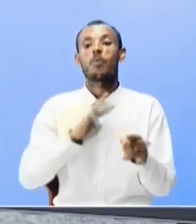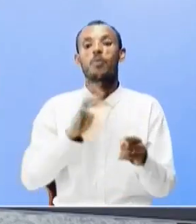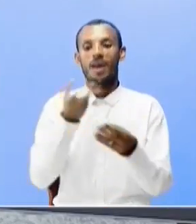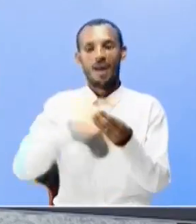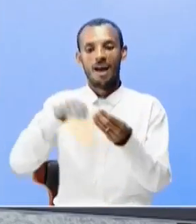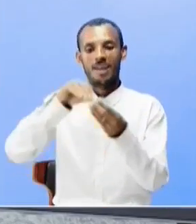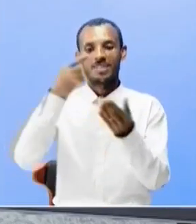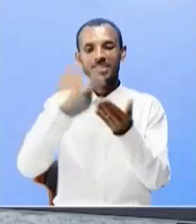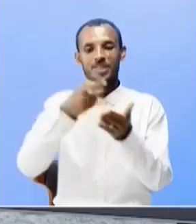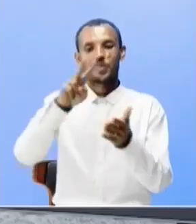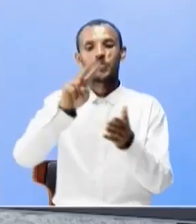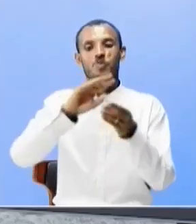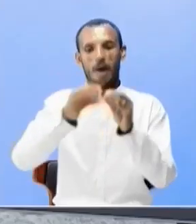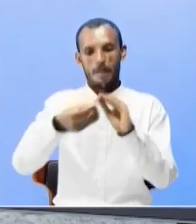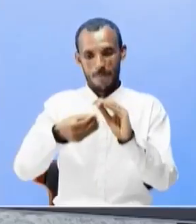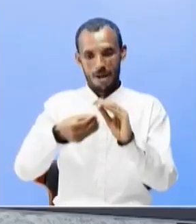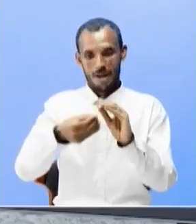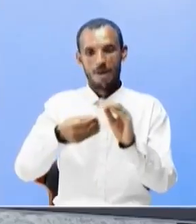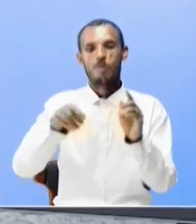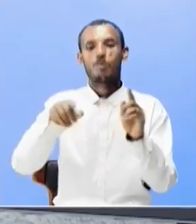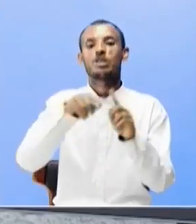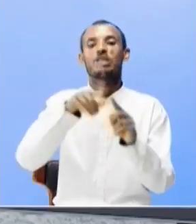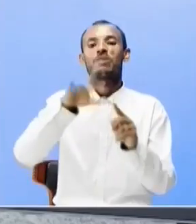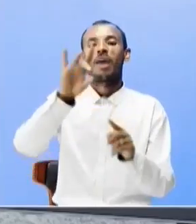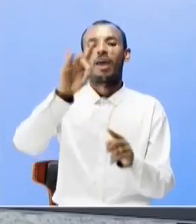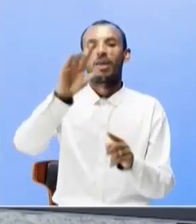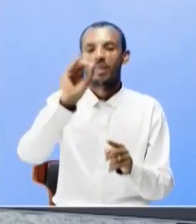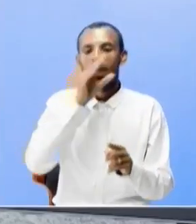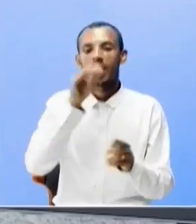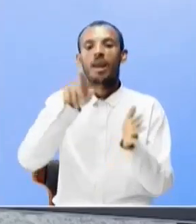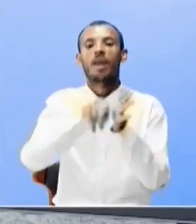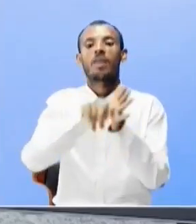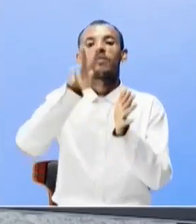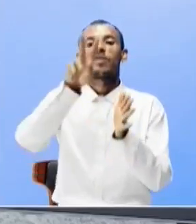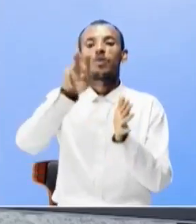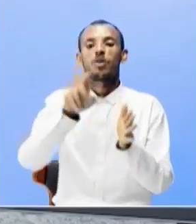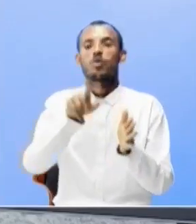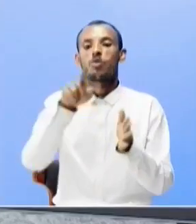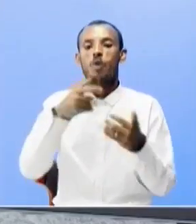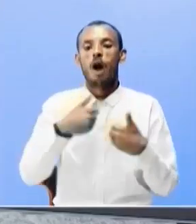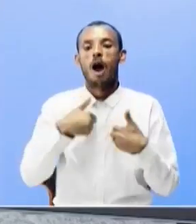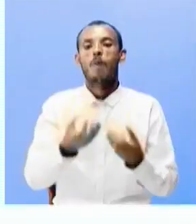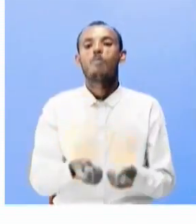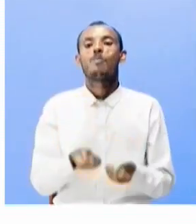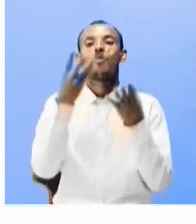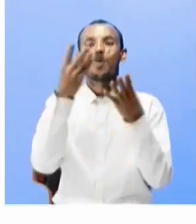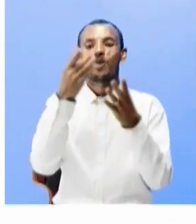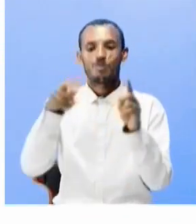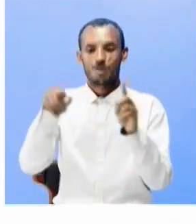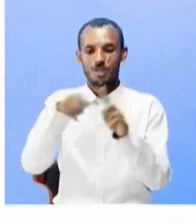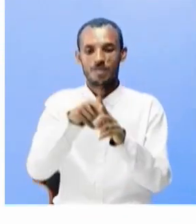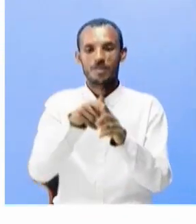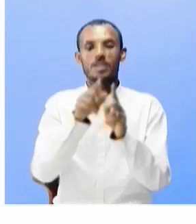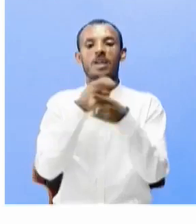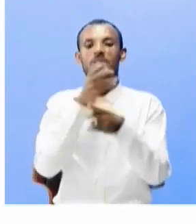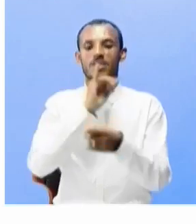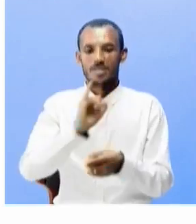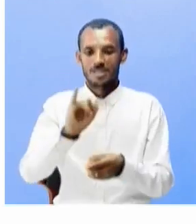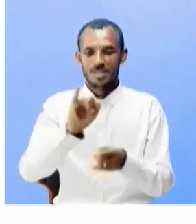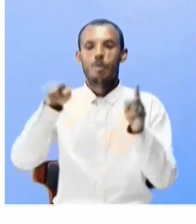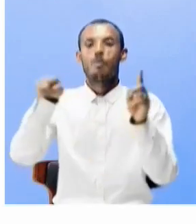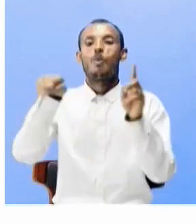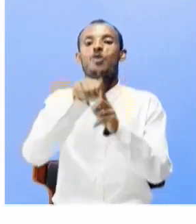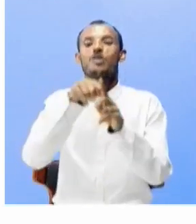numbers, positive 80 and negative 20, you have more positives here. Therefore, the answer will be